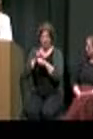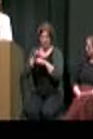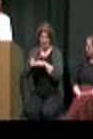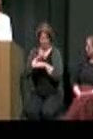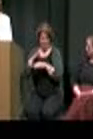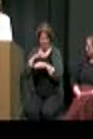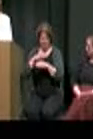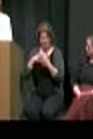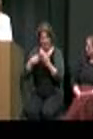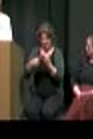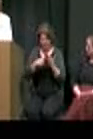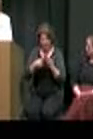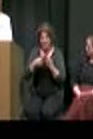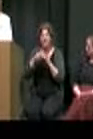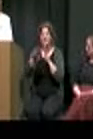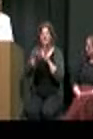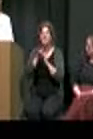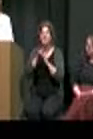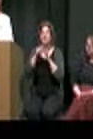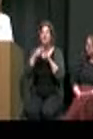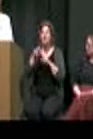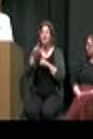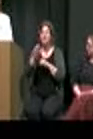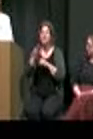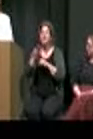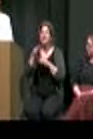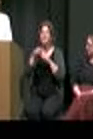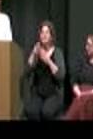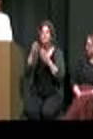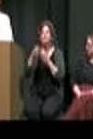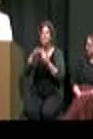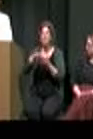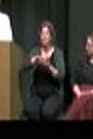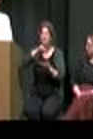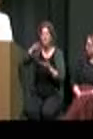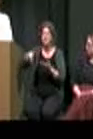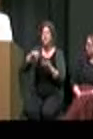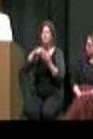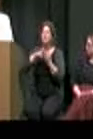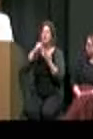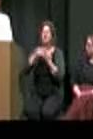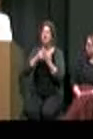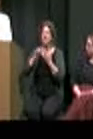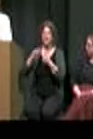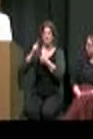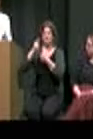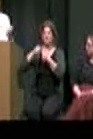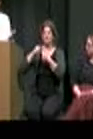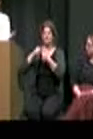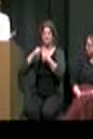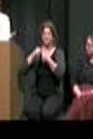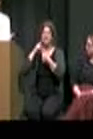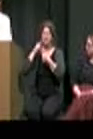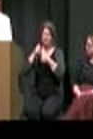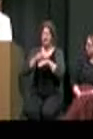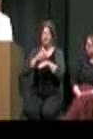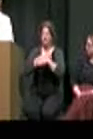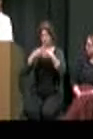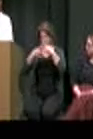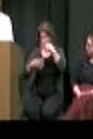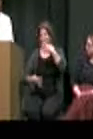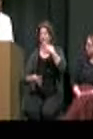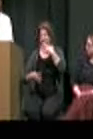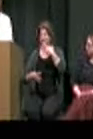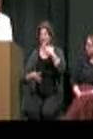and chose the dam removal project as a key project that was needed to improve these impairments.